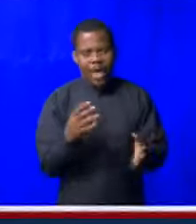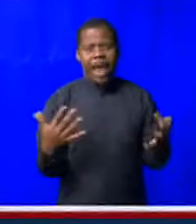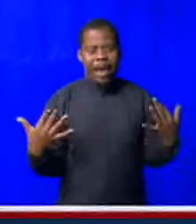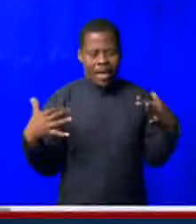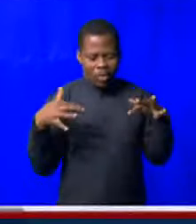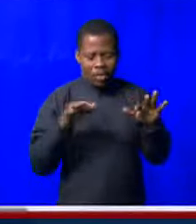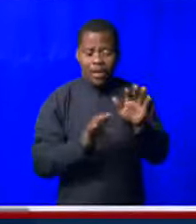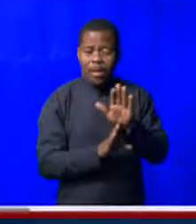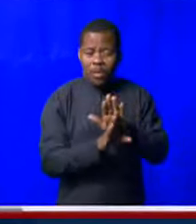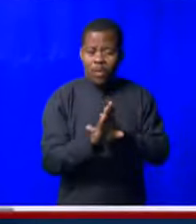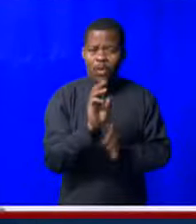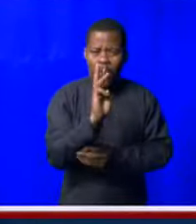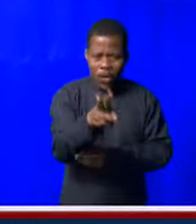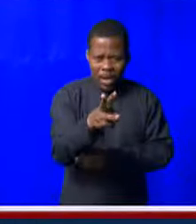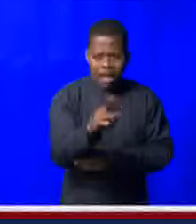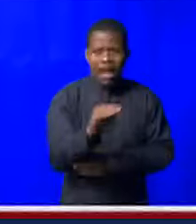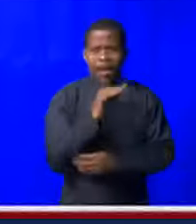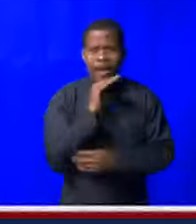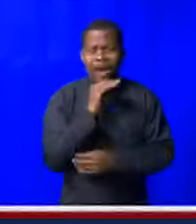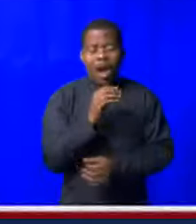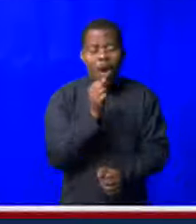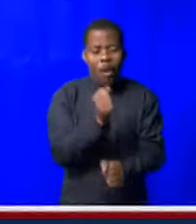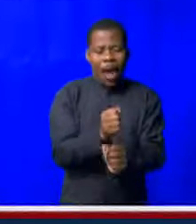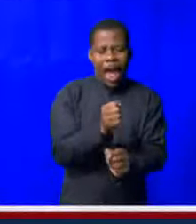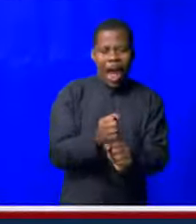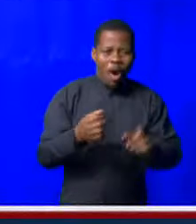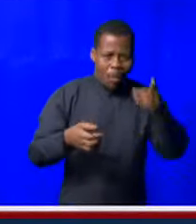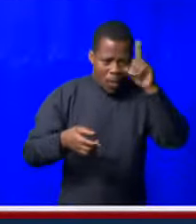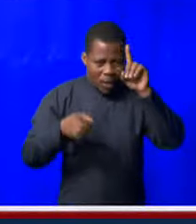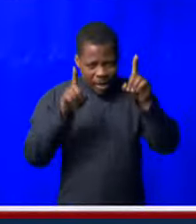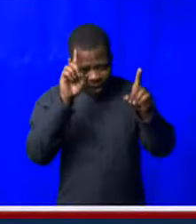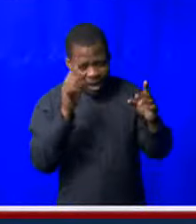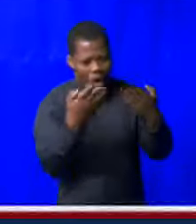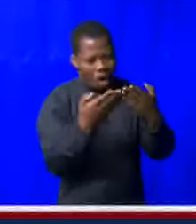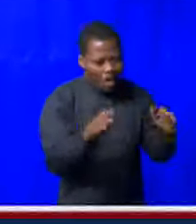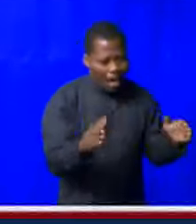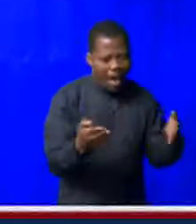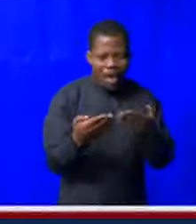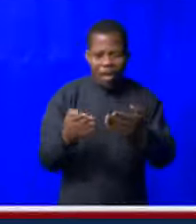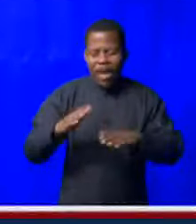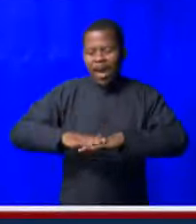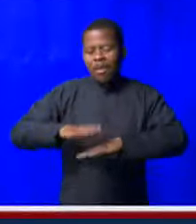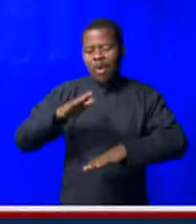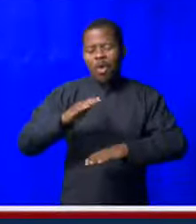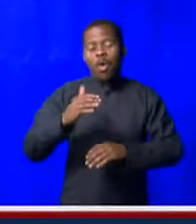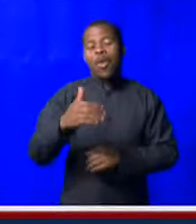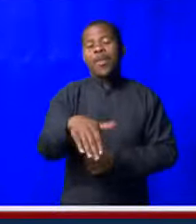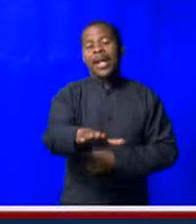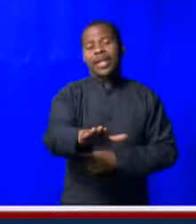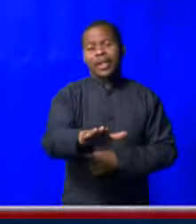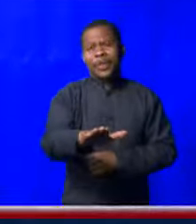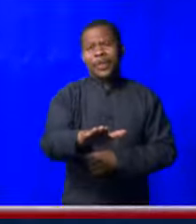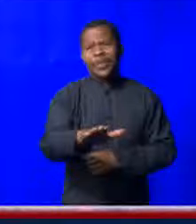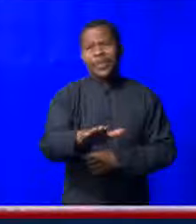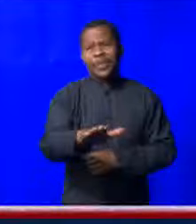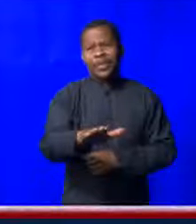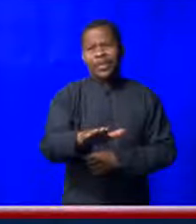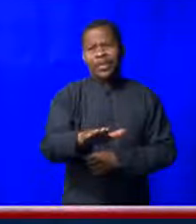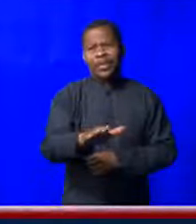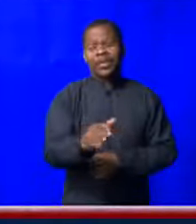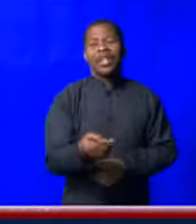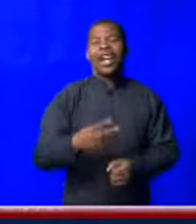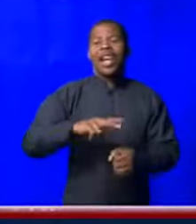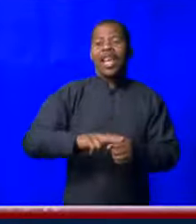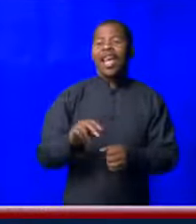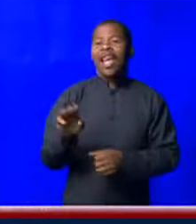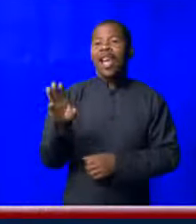creates jobs, offers opportunities and livelihoods to all our people. Mengameli